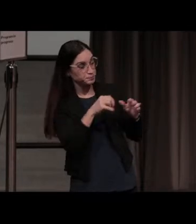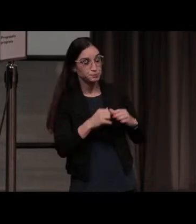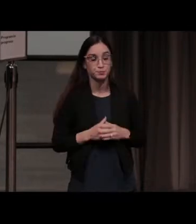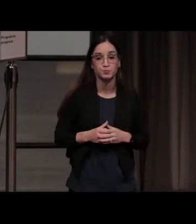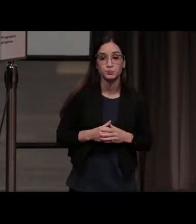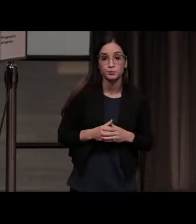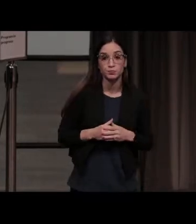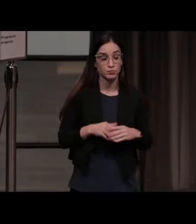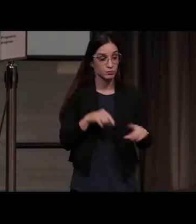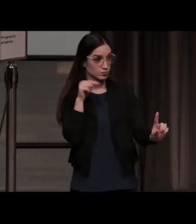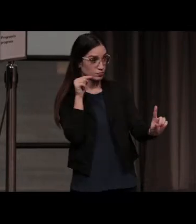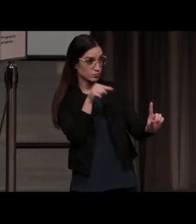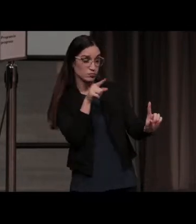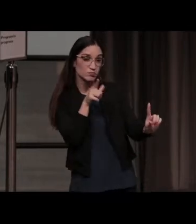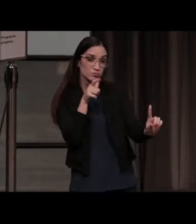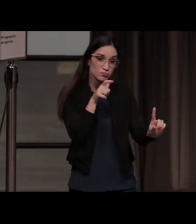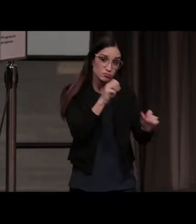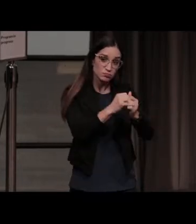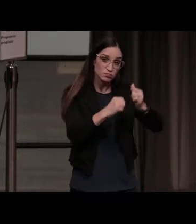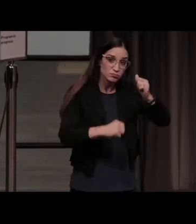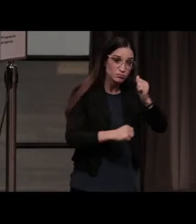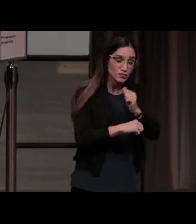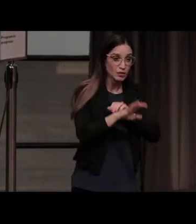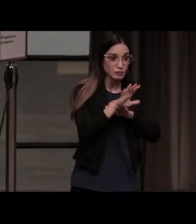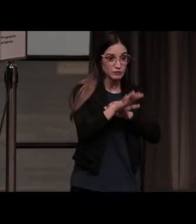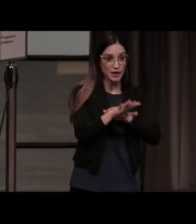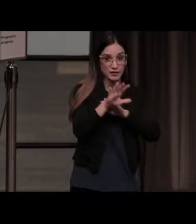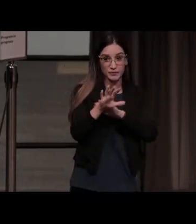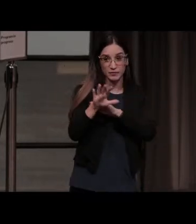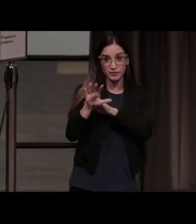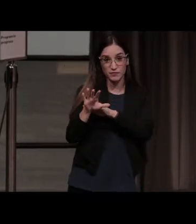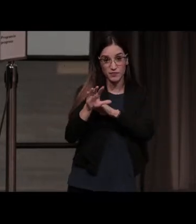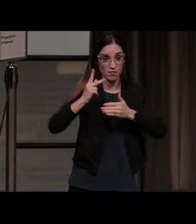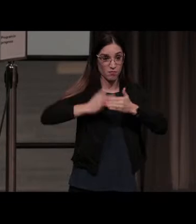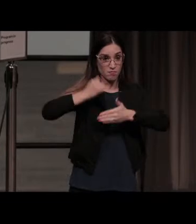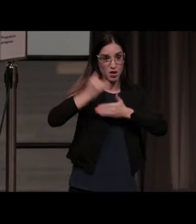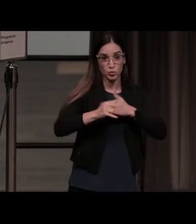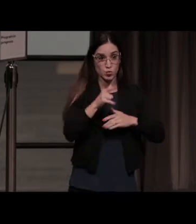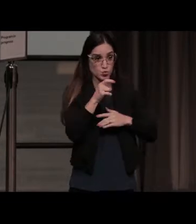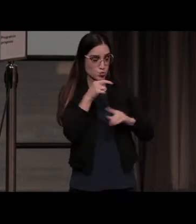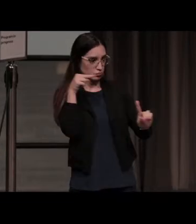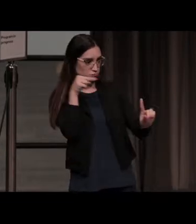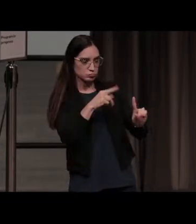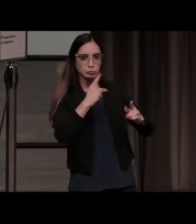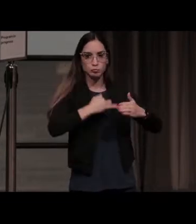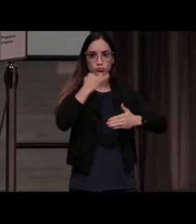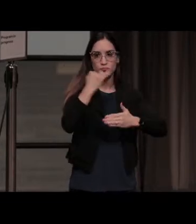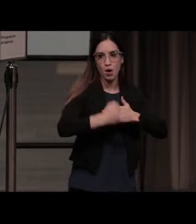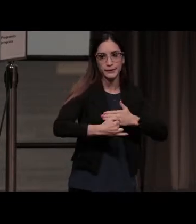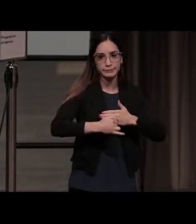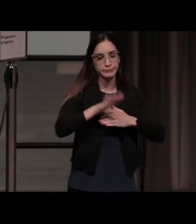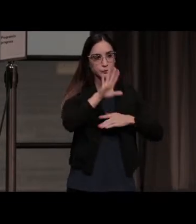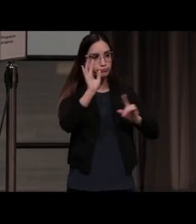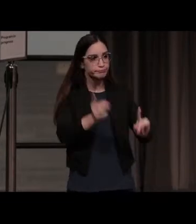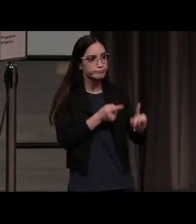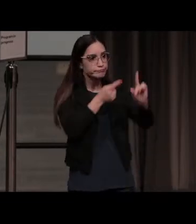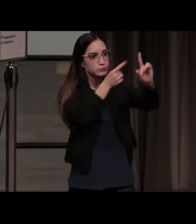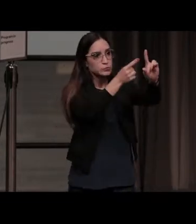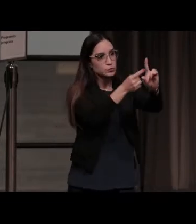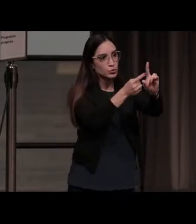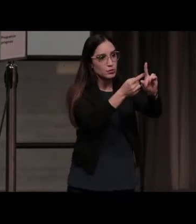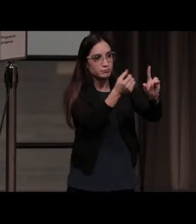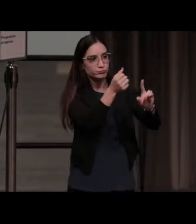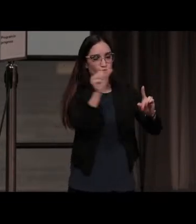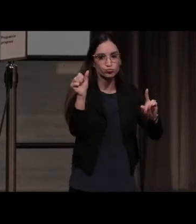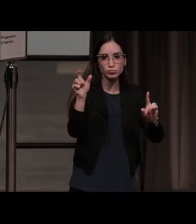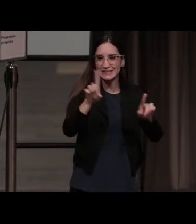She is also an ambassador of the 555, or the 55 Project, an organization with the mission to promote Brazilian